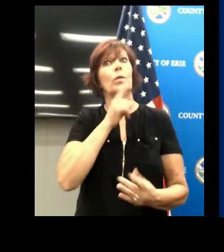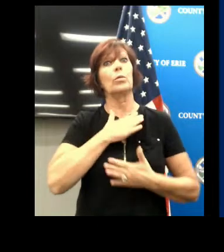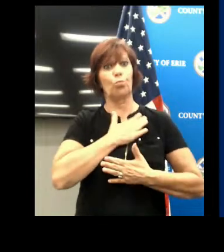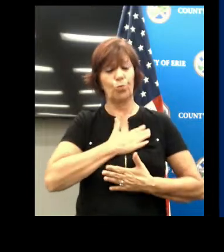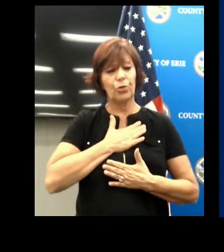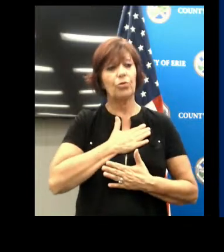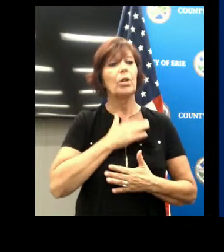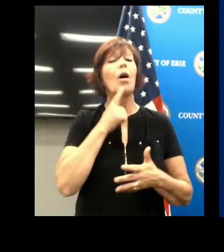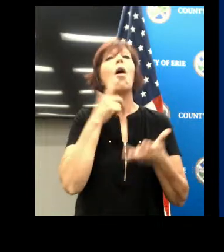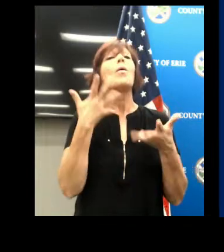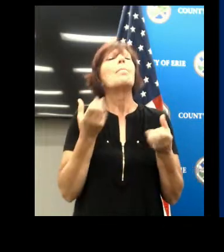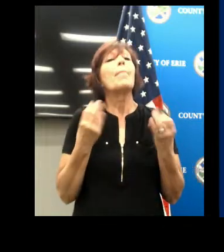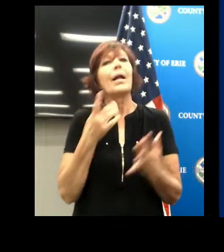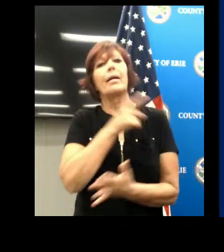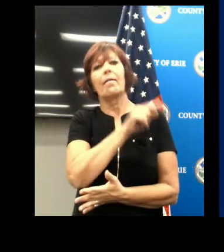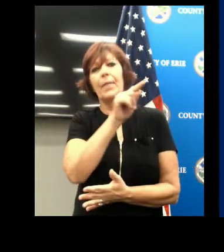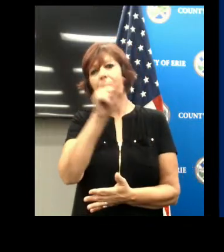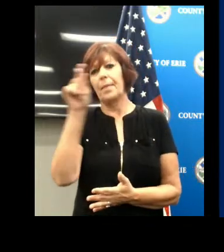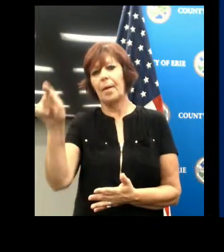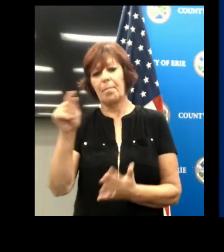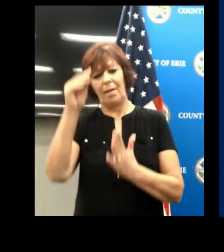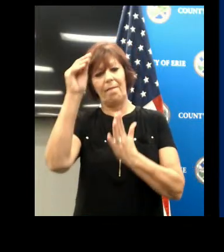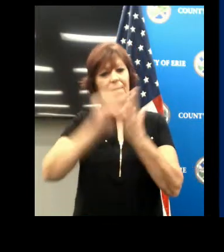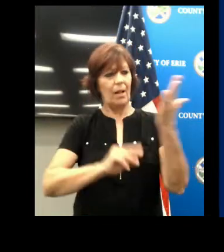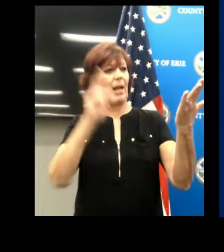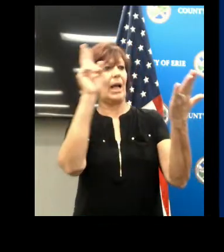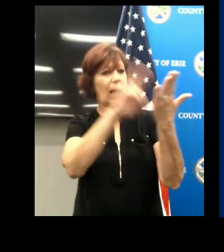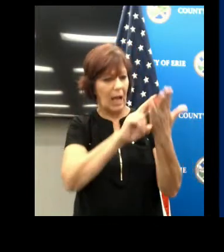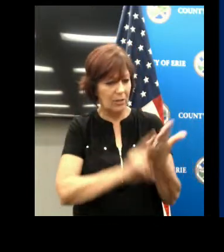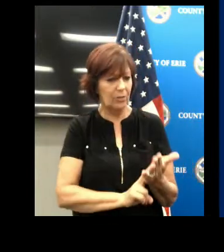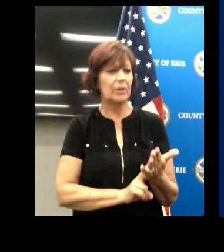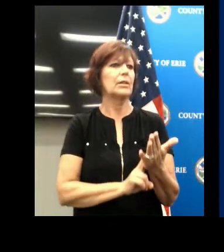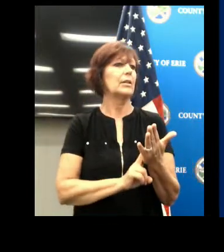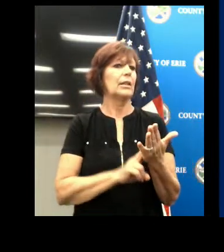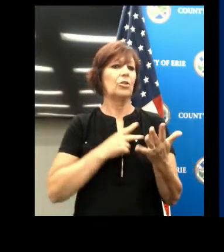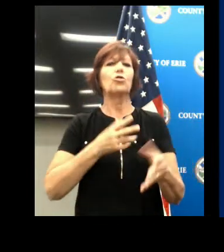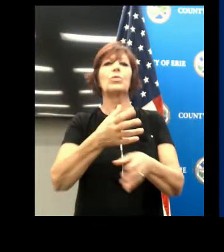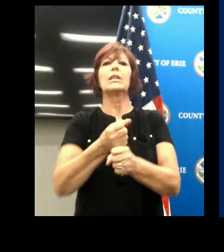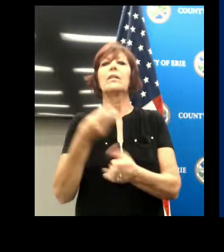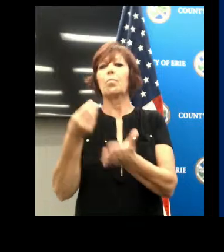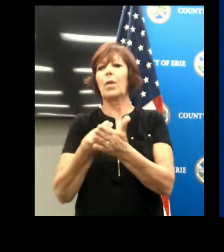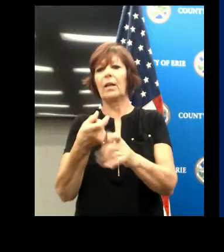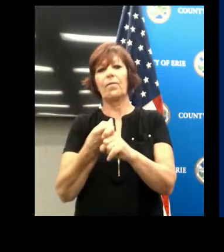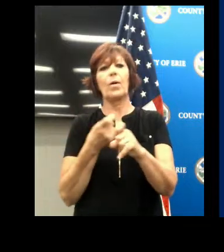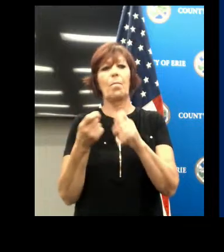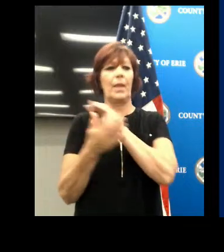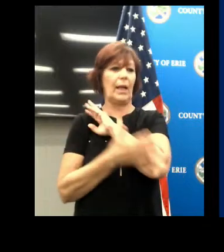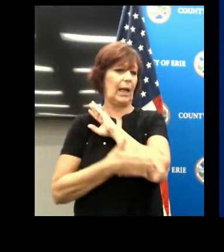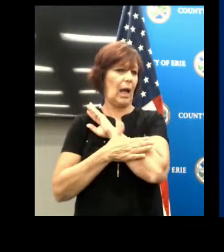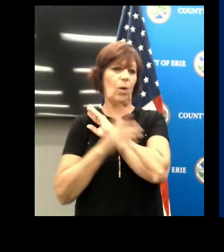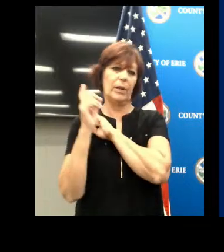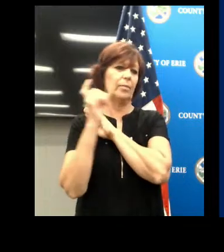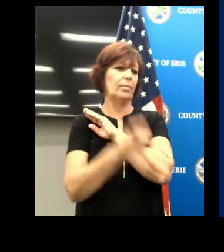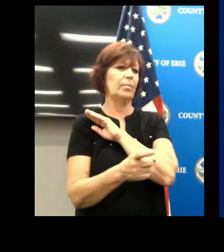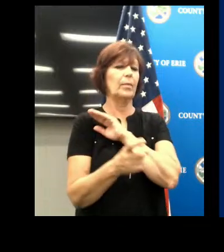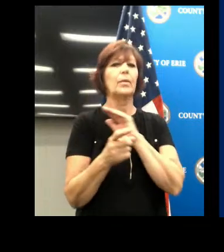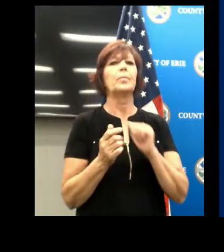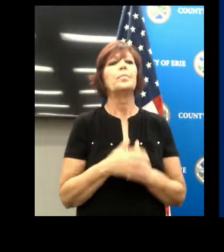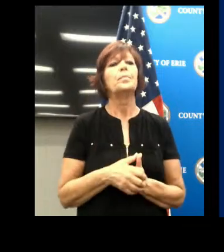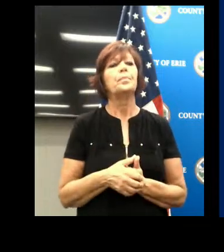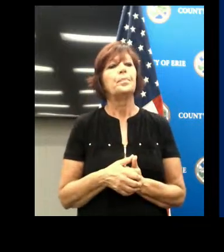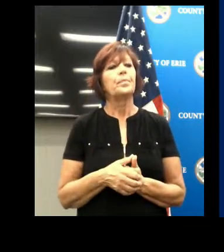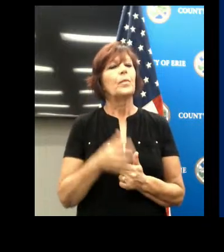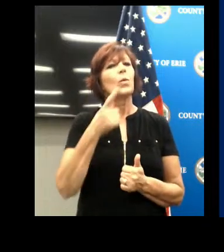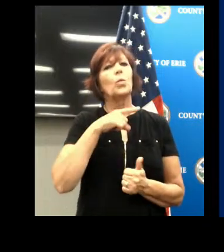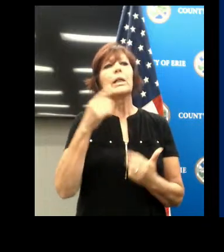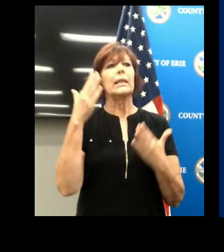and already a number of them have filled out contracts to receive funding from Erie County based on the per pupil amount. And